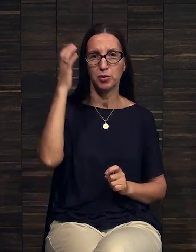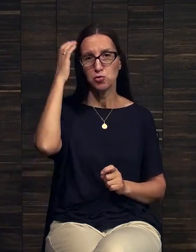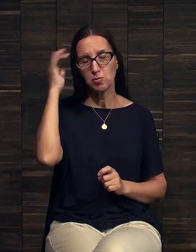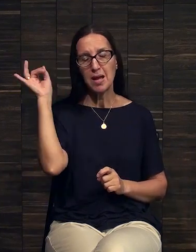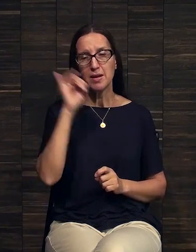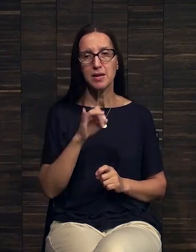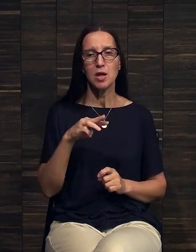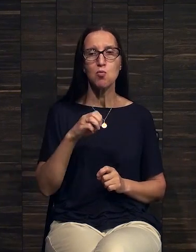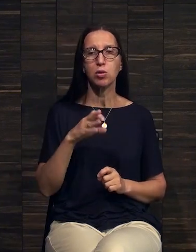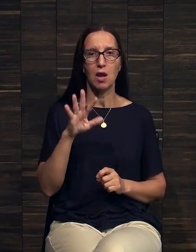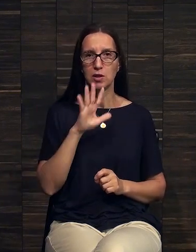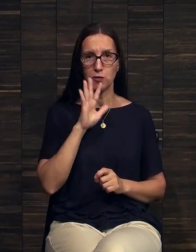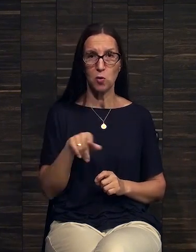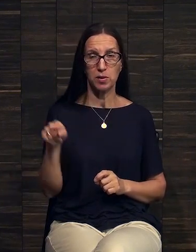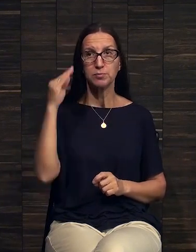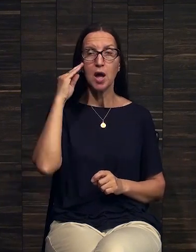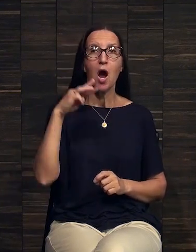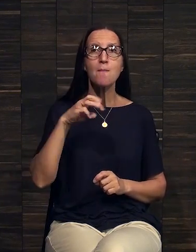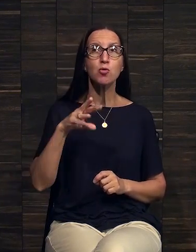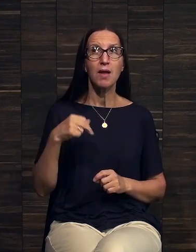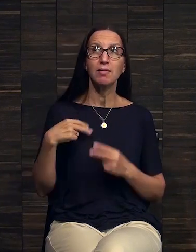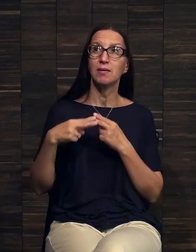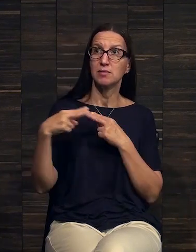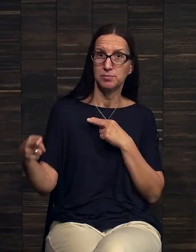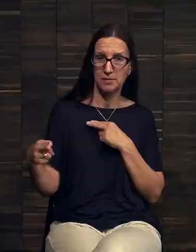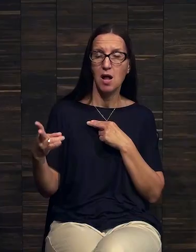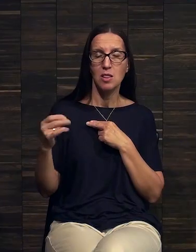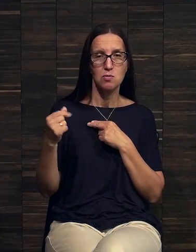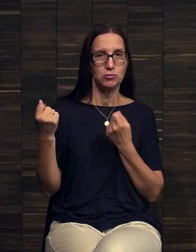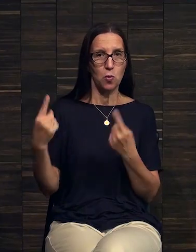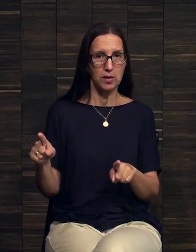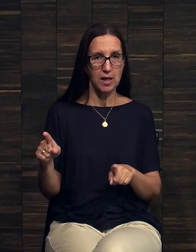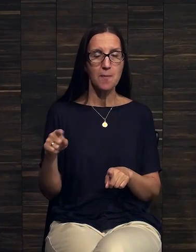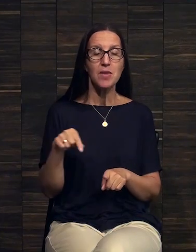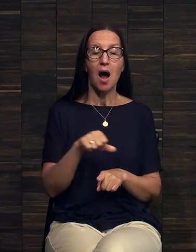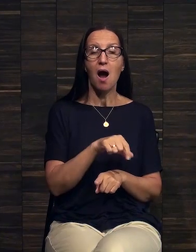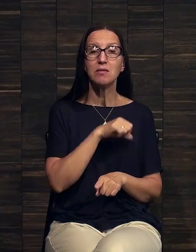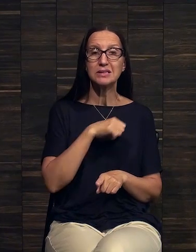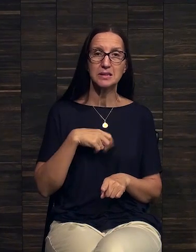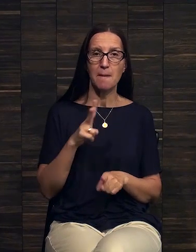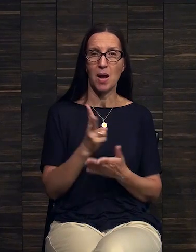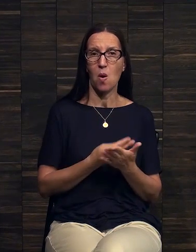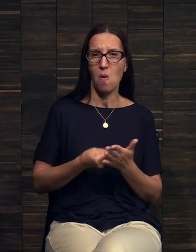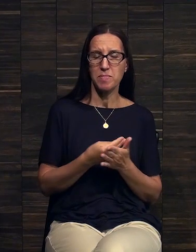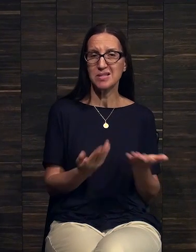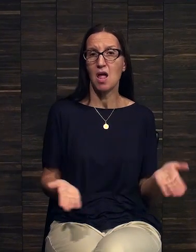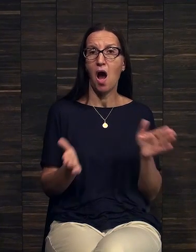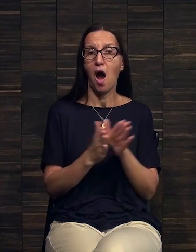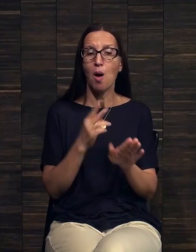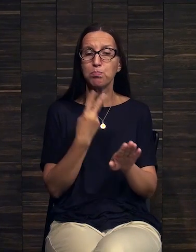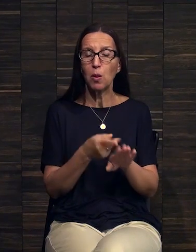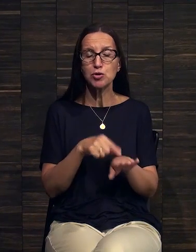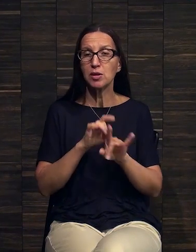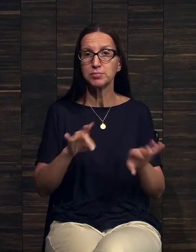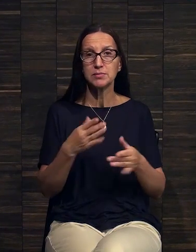very adorable because they are almost like us, but they are different. That the comics on the cover